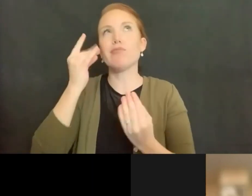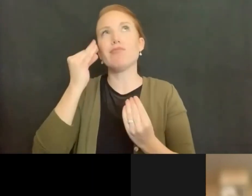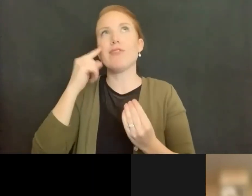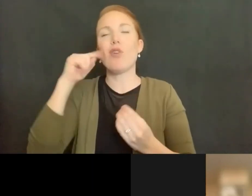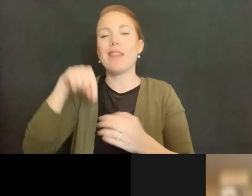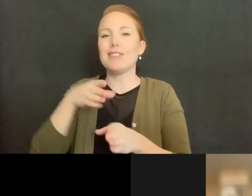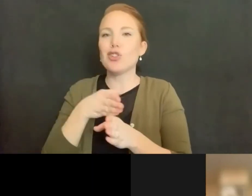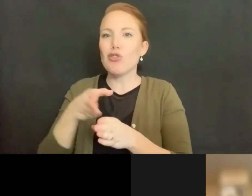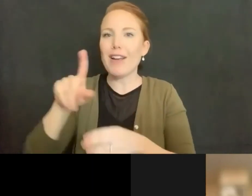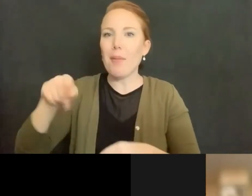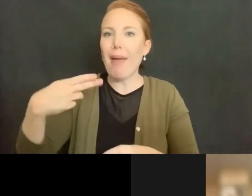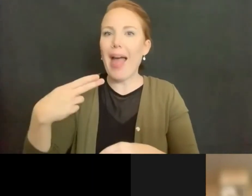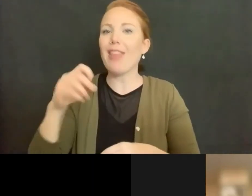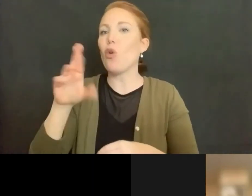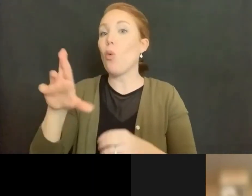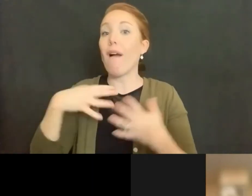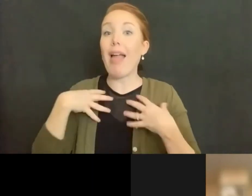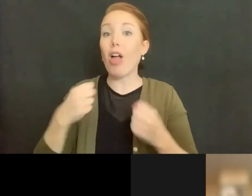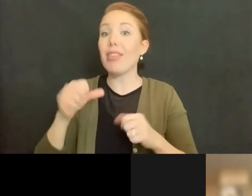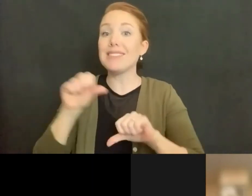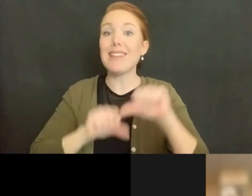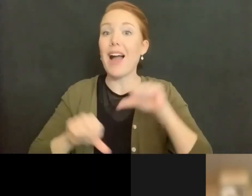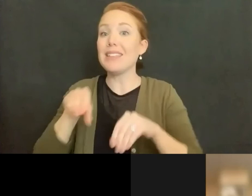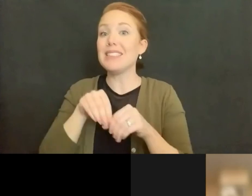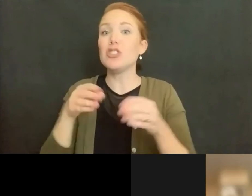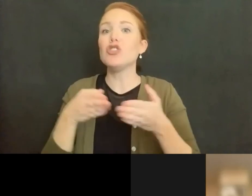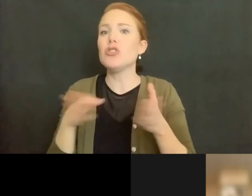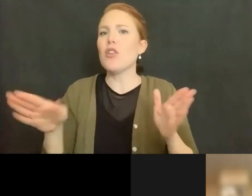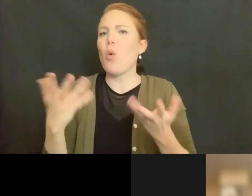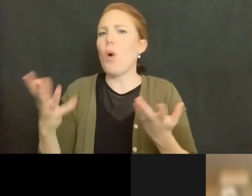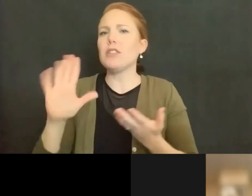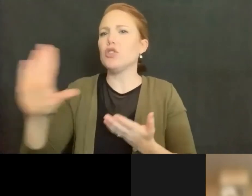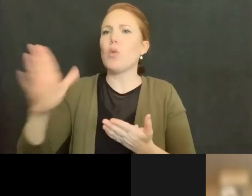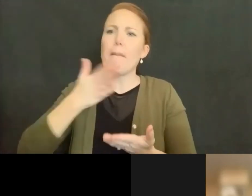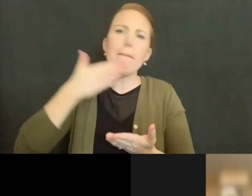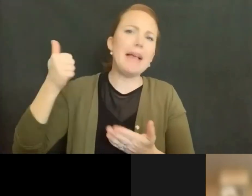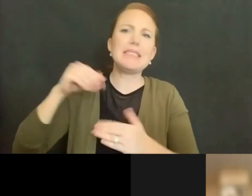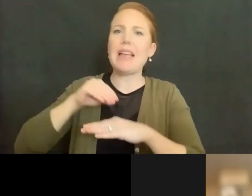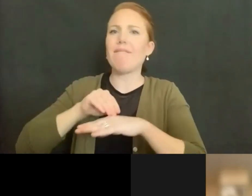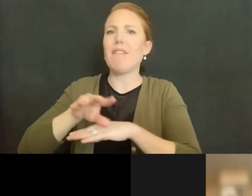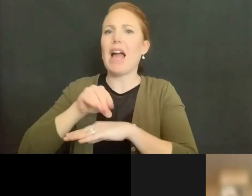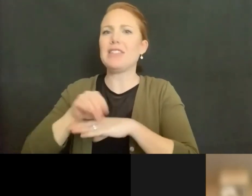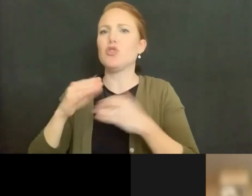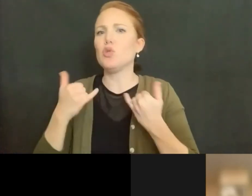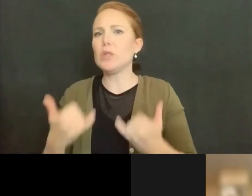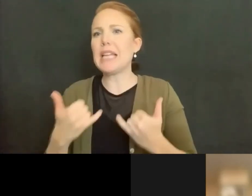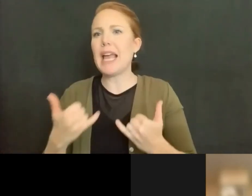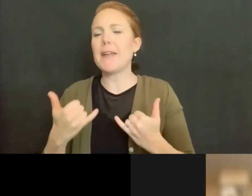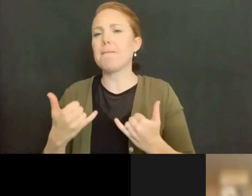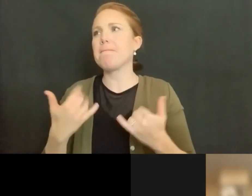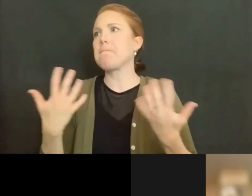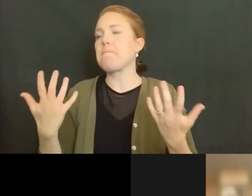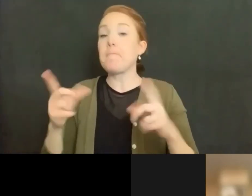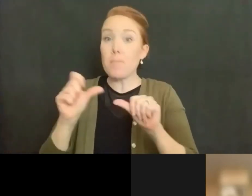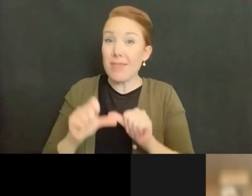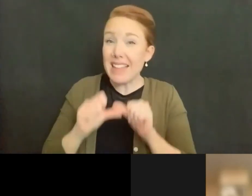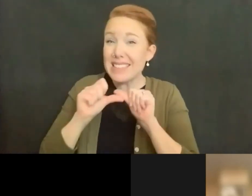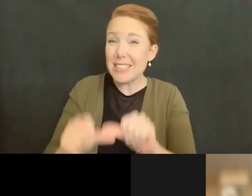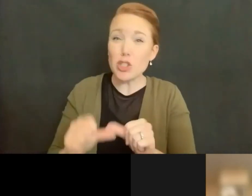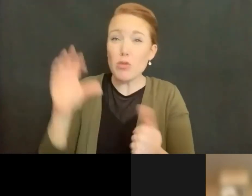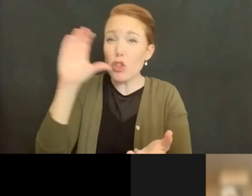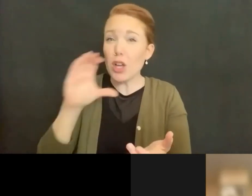or health sciences in general, what would be your sort of best advice today? Would it be to continue to look for